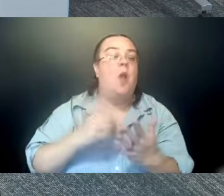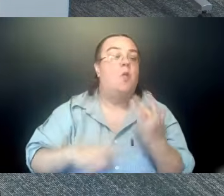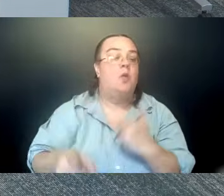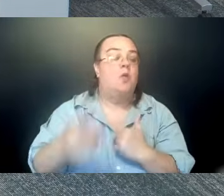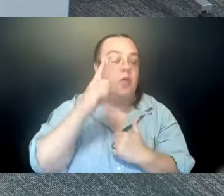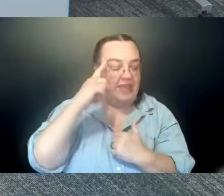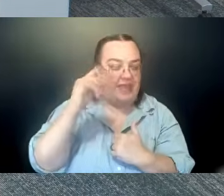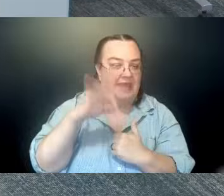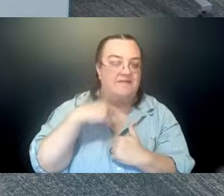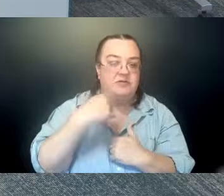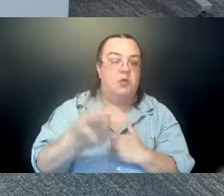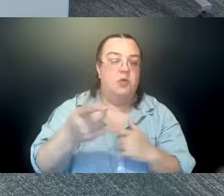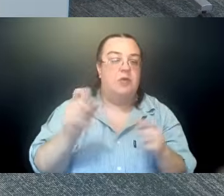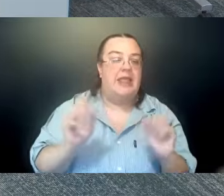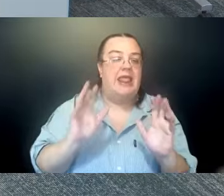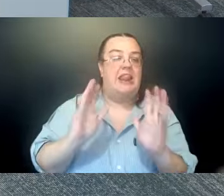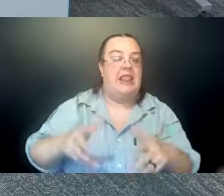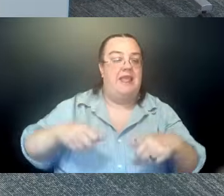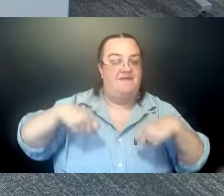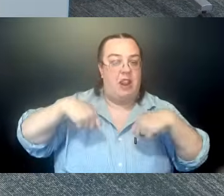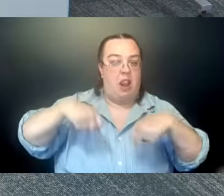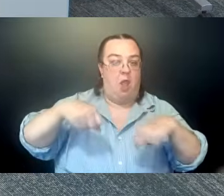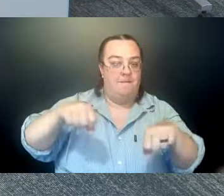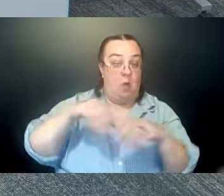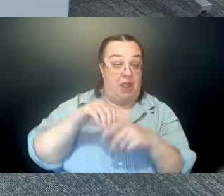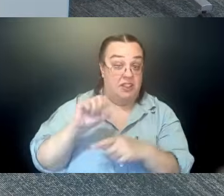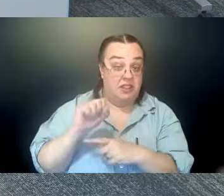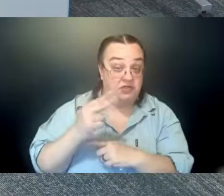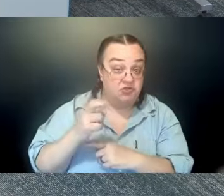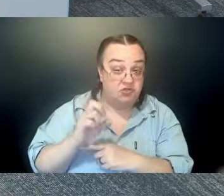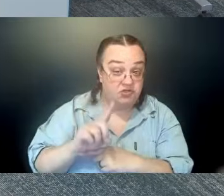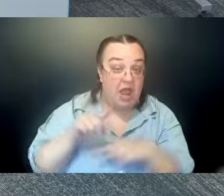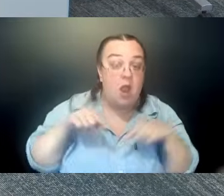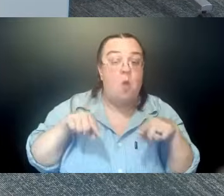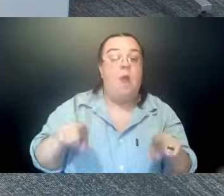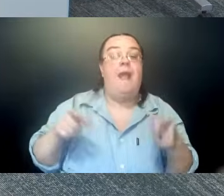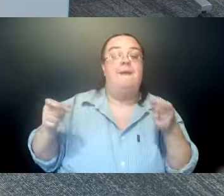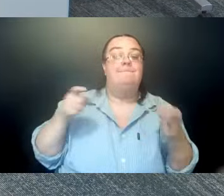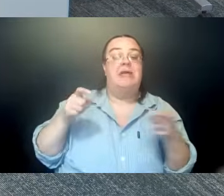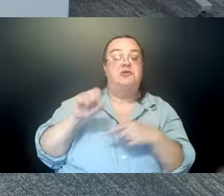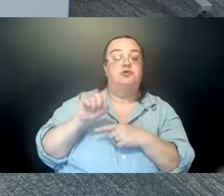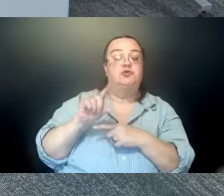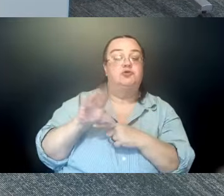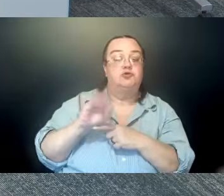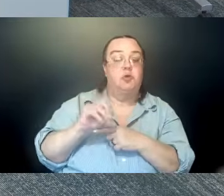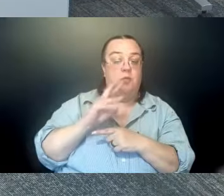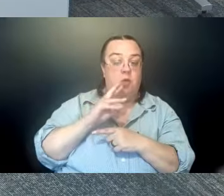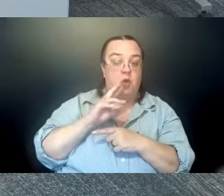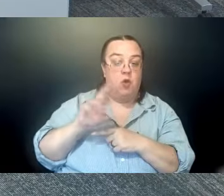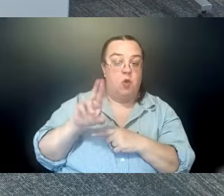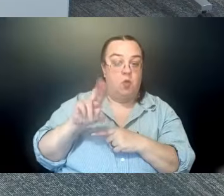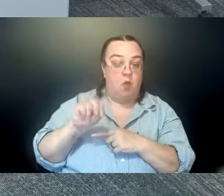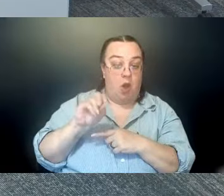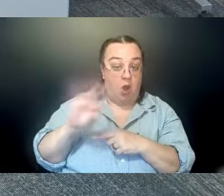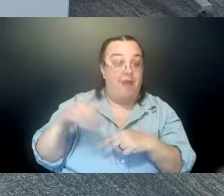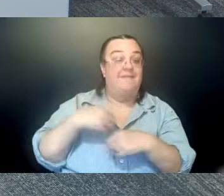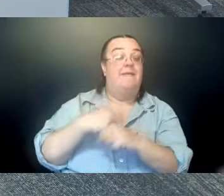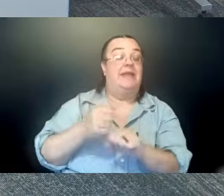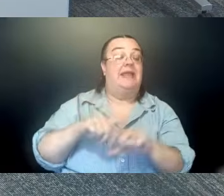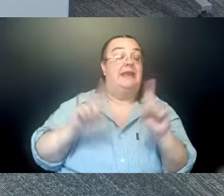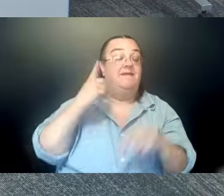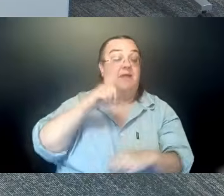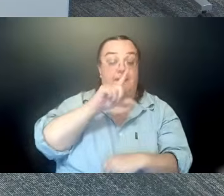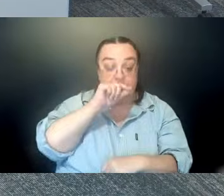you that you could leave the lawnmower in the shed while managing stormwater runoff and make a difference for birds,